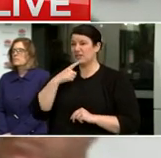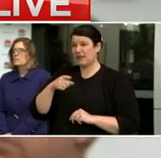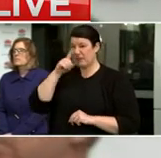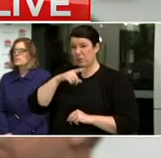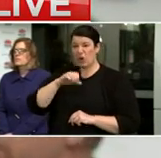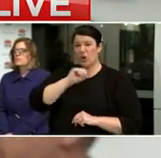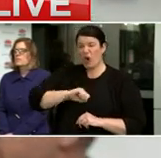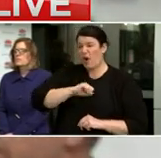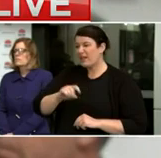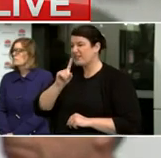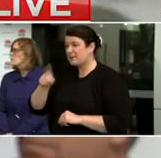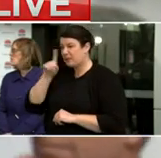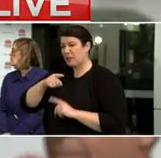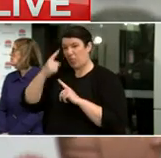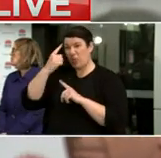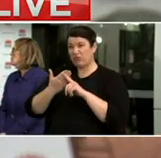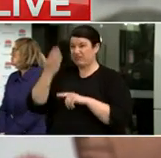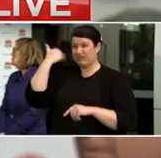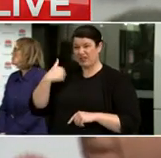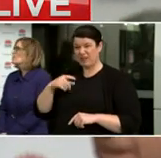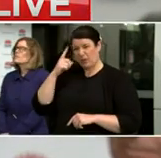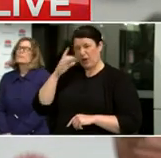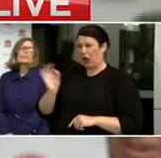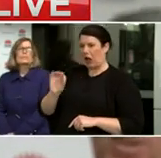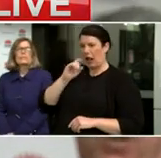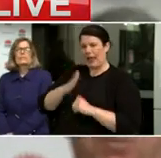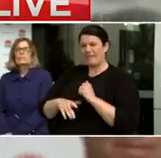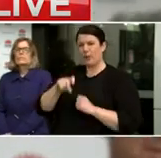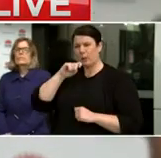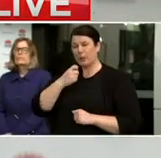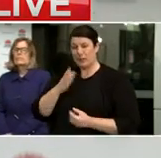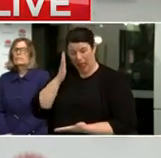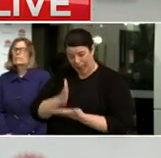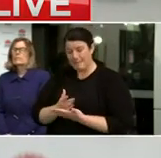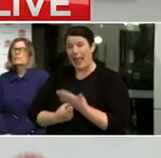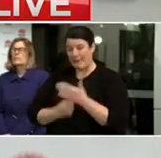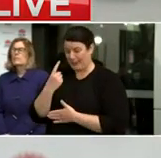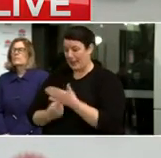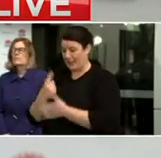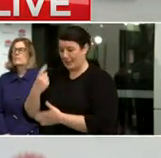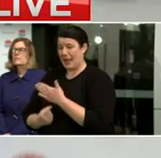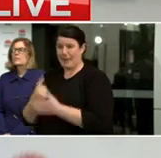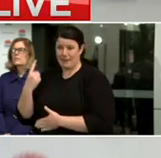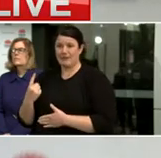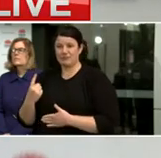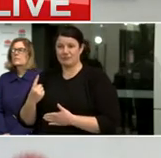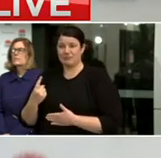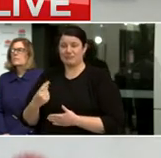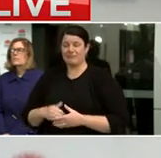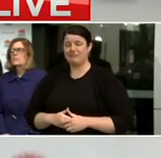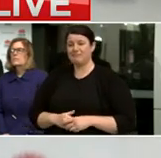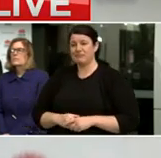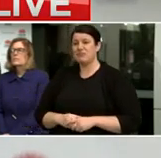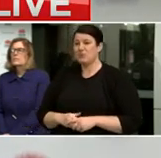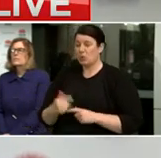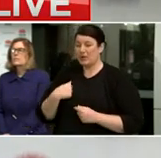and spit on emergency service workers and people working in pharmacies and hospitals, I would have thought that was remote.